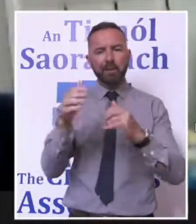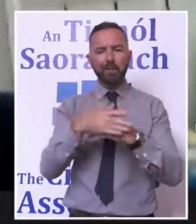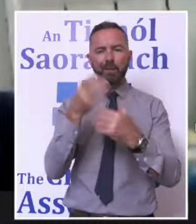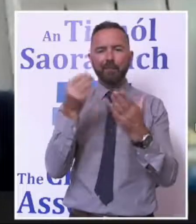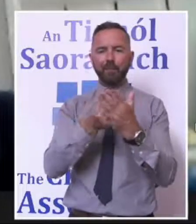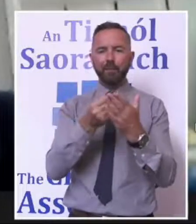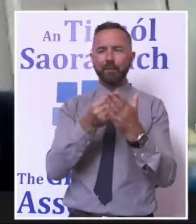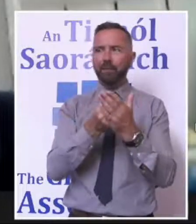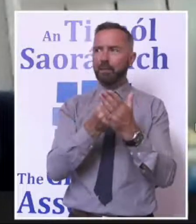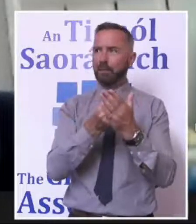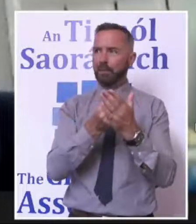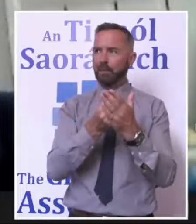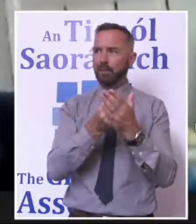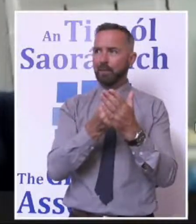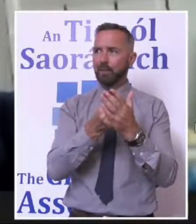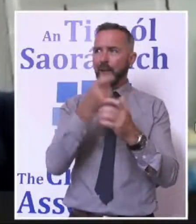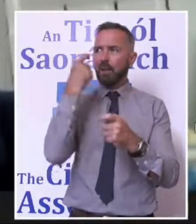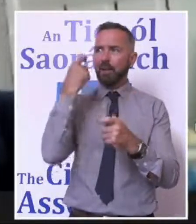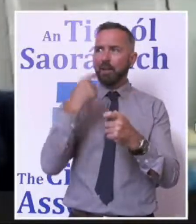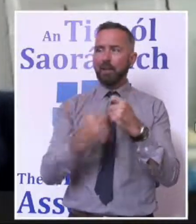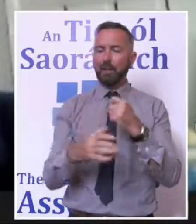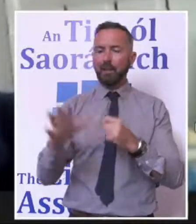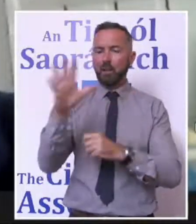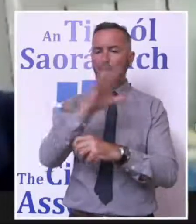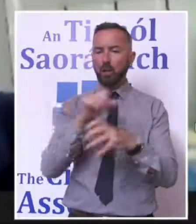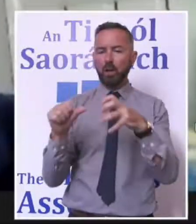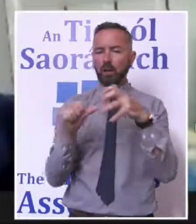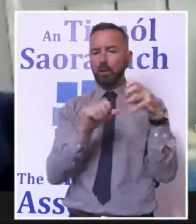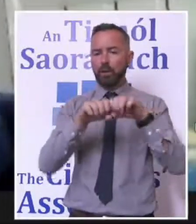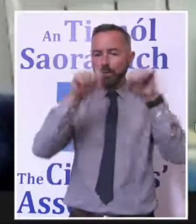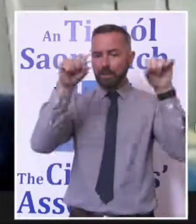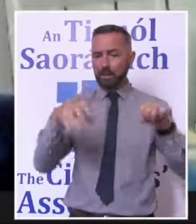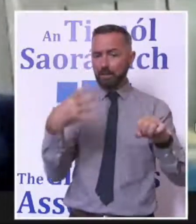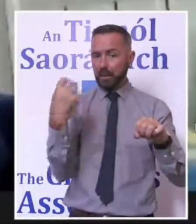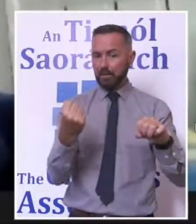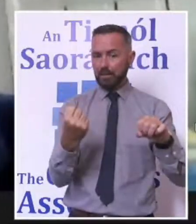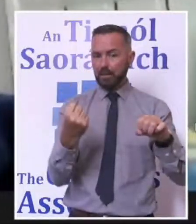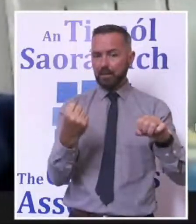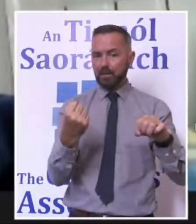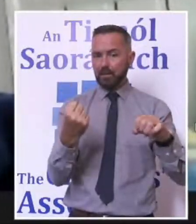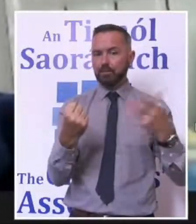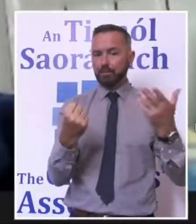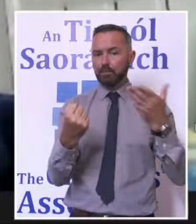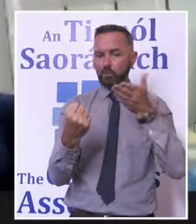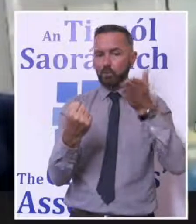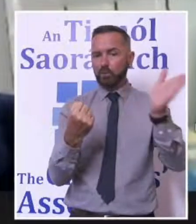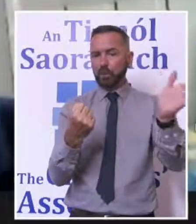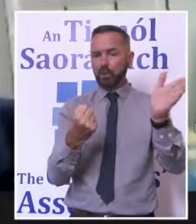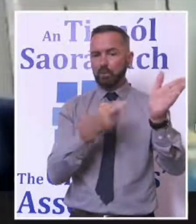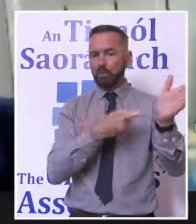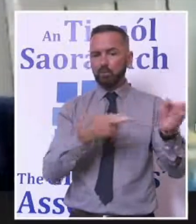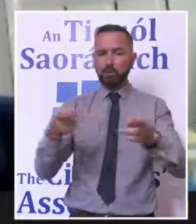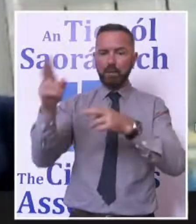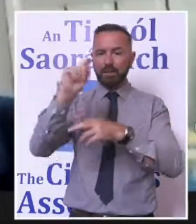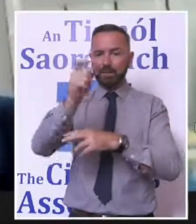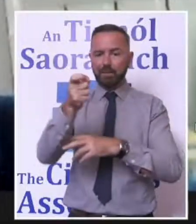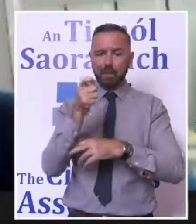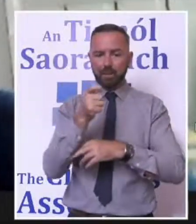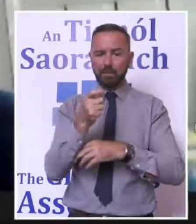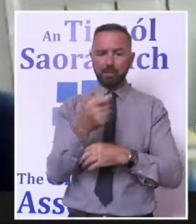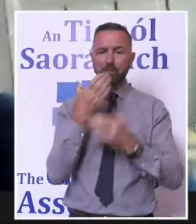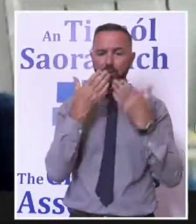funding that the local authority systems right across the globe have. So, they'll generally raise local property taxes, they'll generally